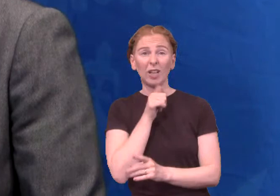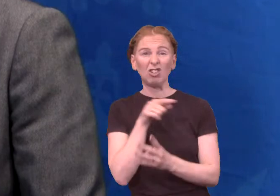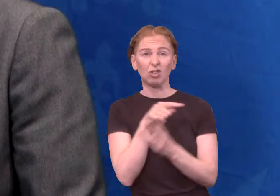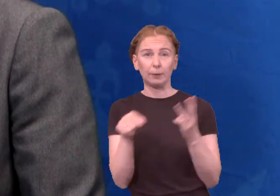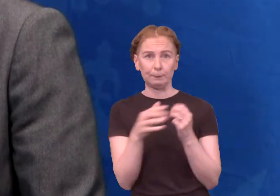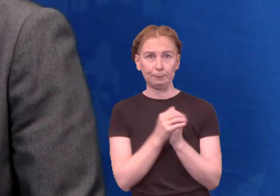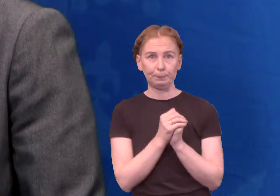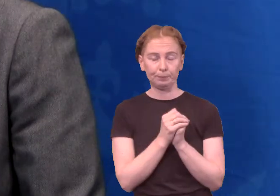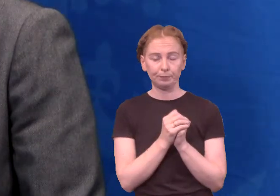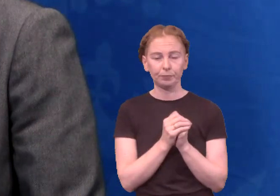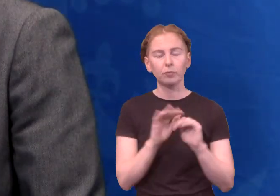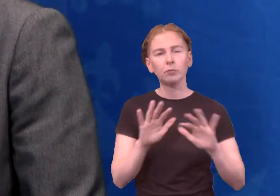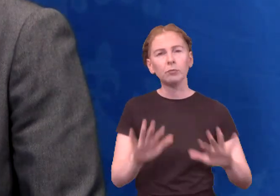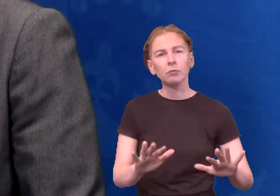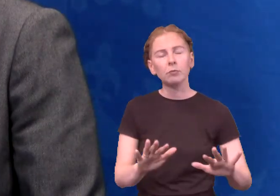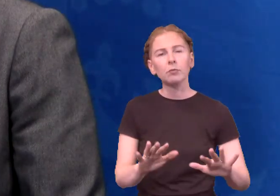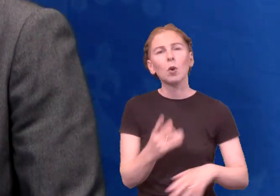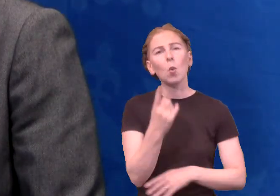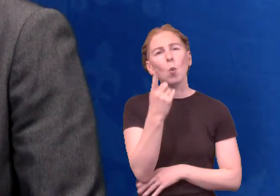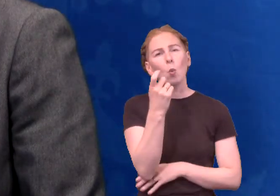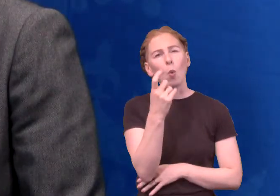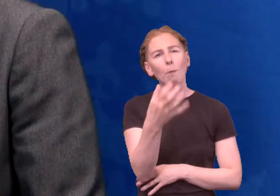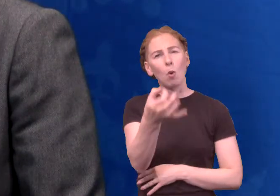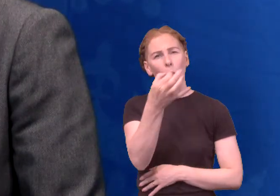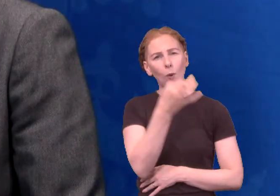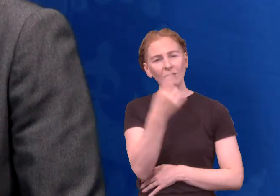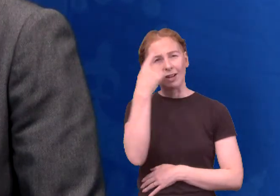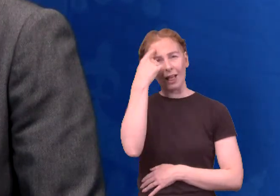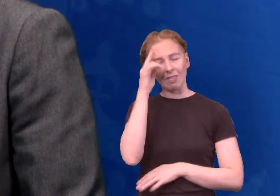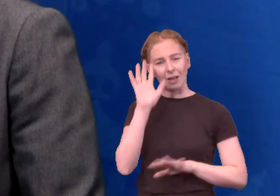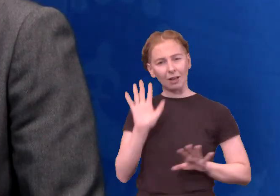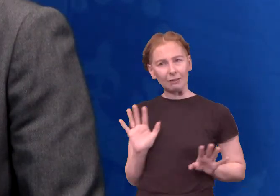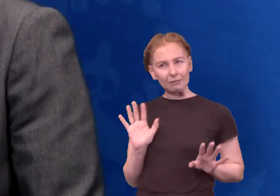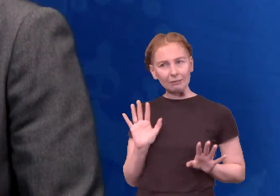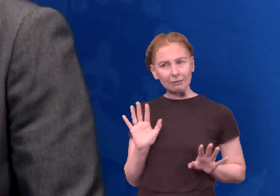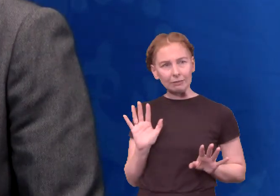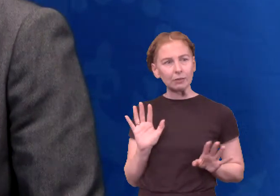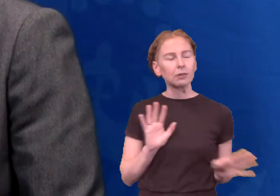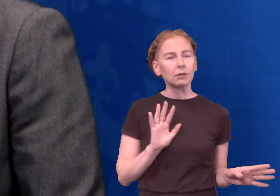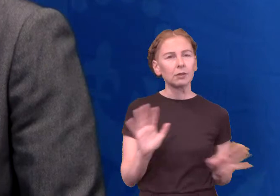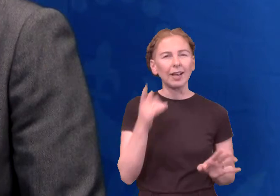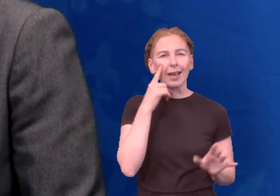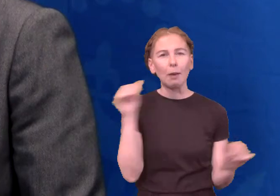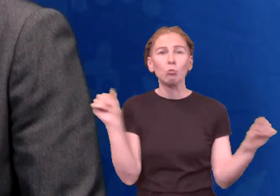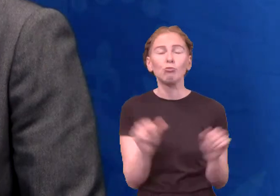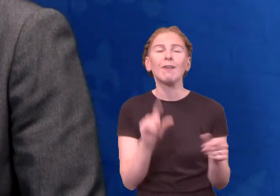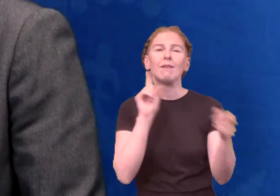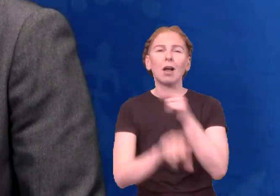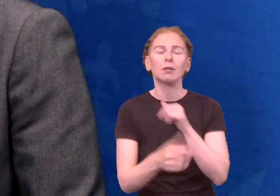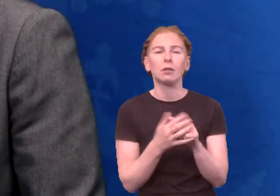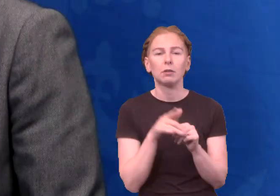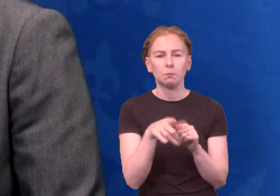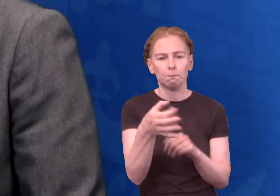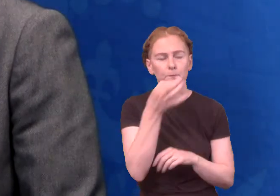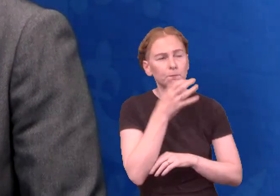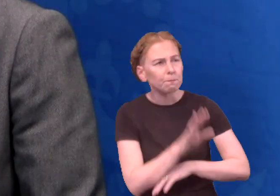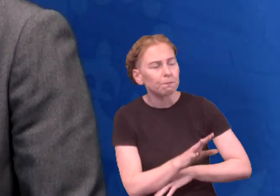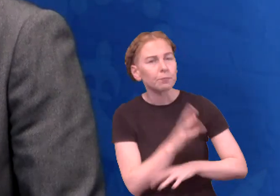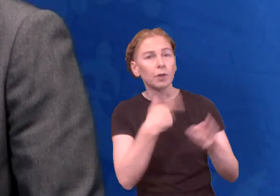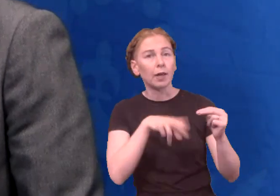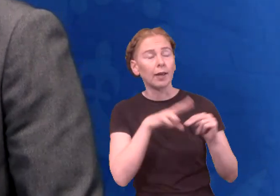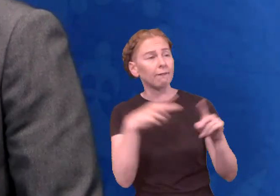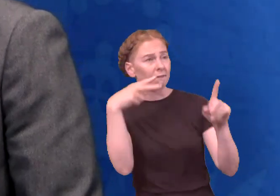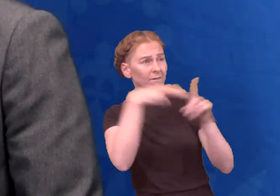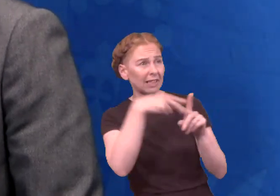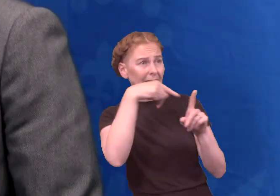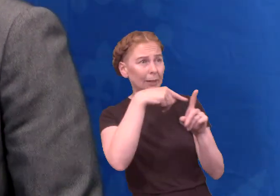just answer one other question, I think, which I can probably do fairly briefly, which was to say, what would you say to a victim of modern slavery and how